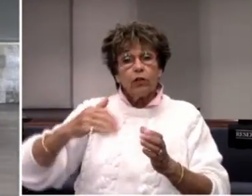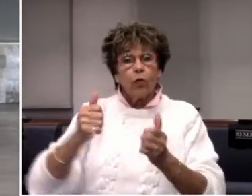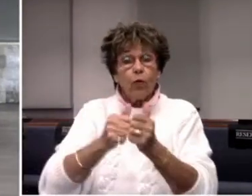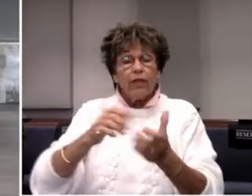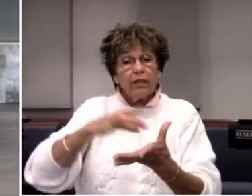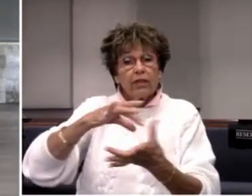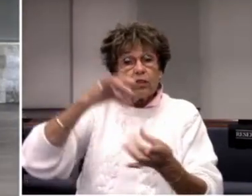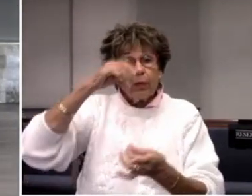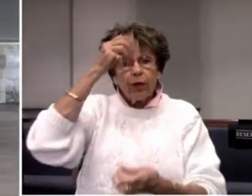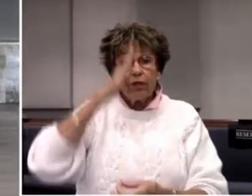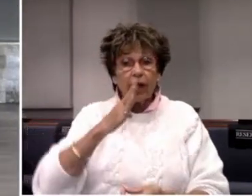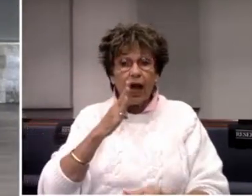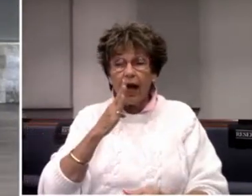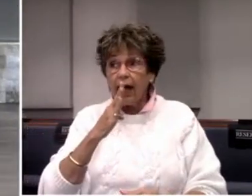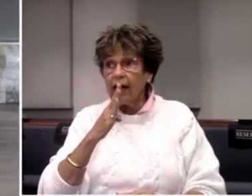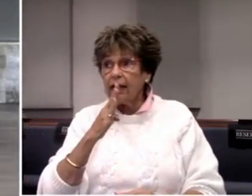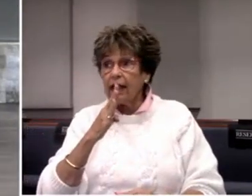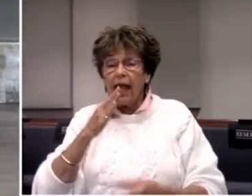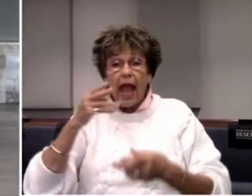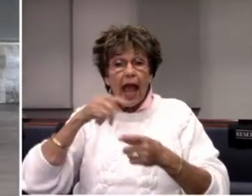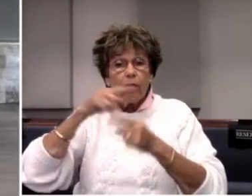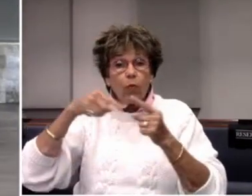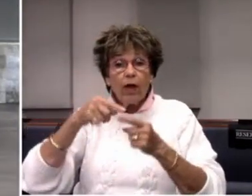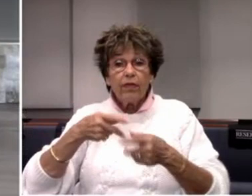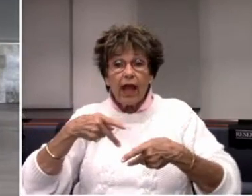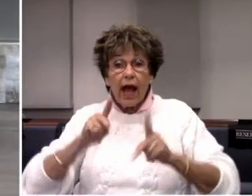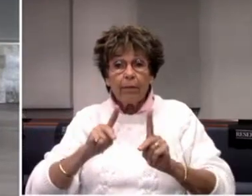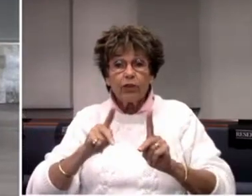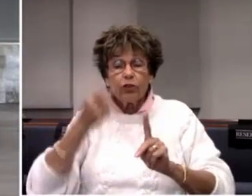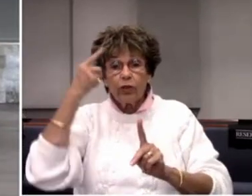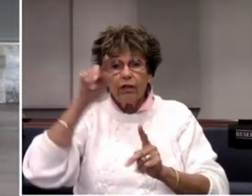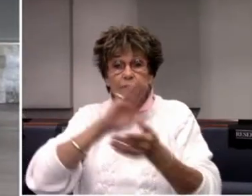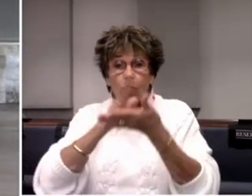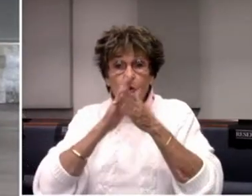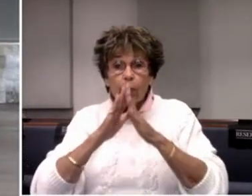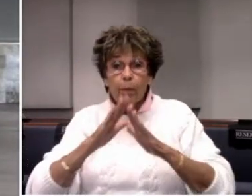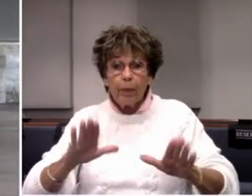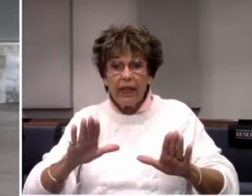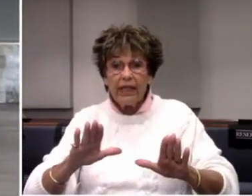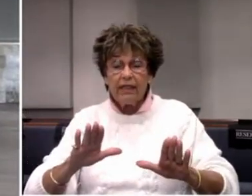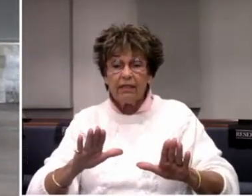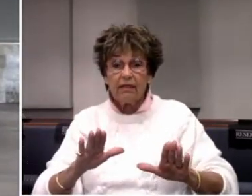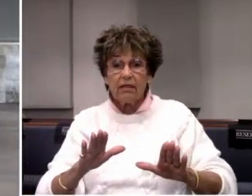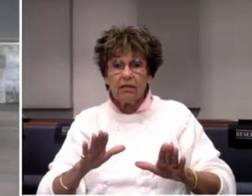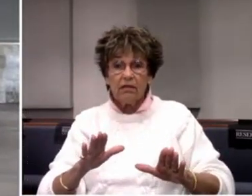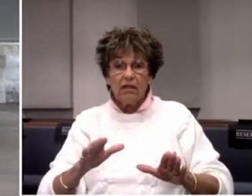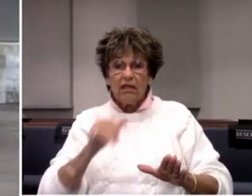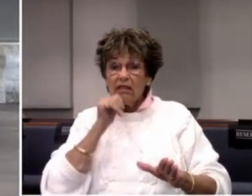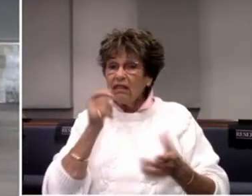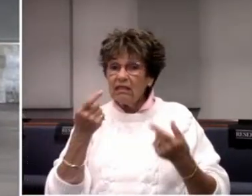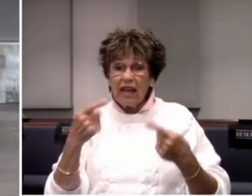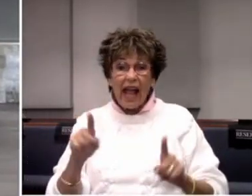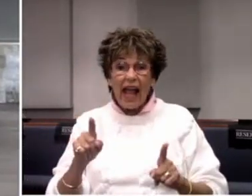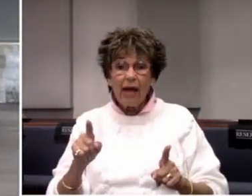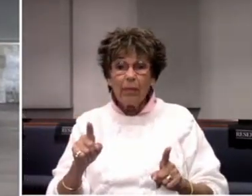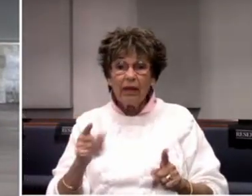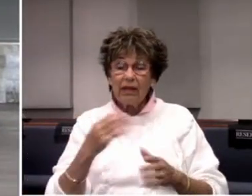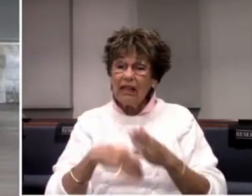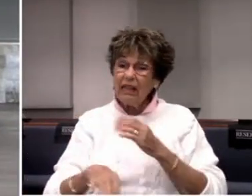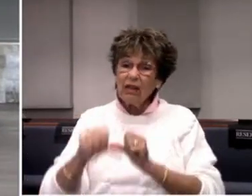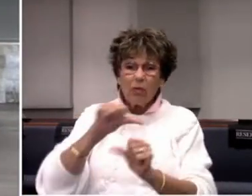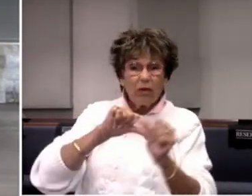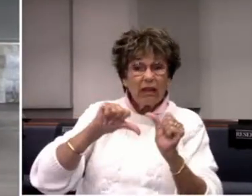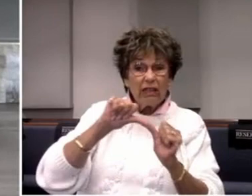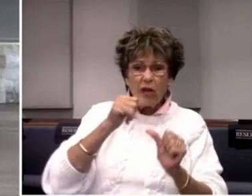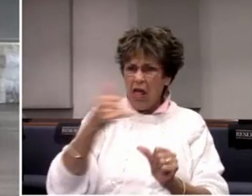so when the opportunity for peace to be distorted in some type of relationship, and they're ready